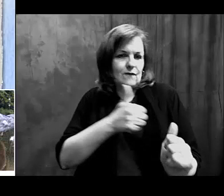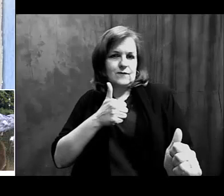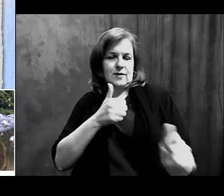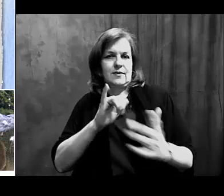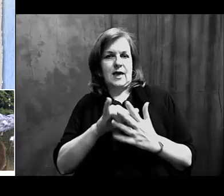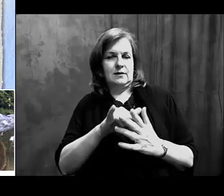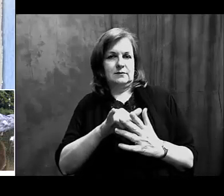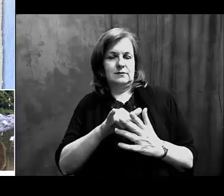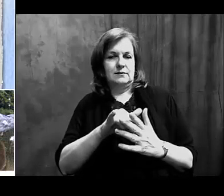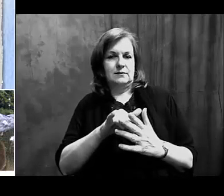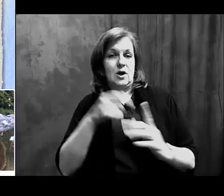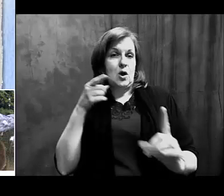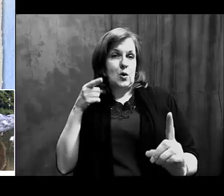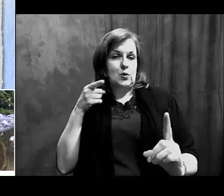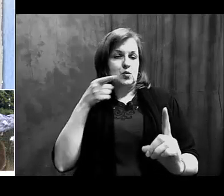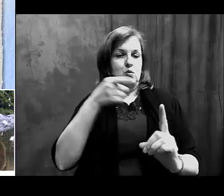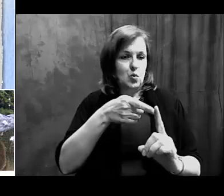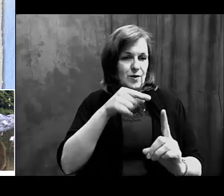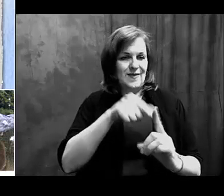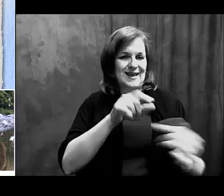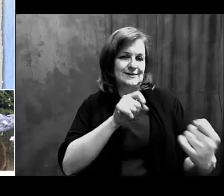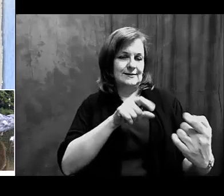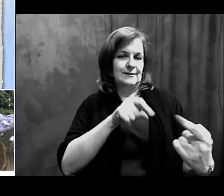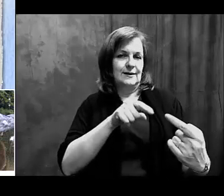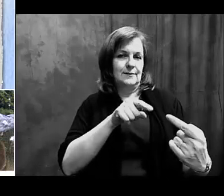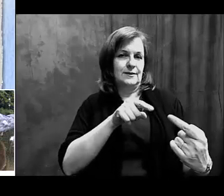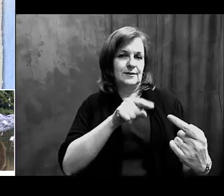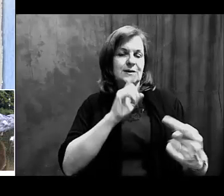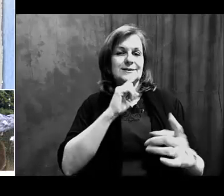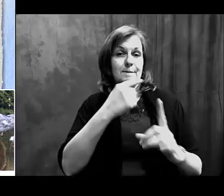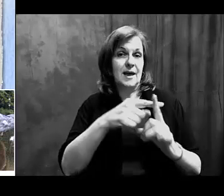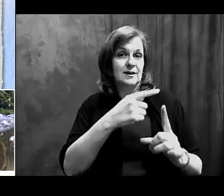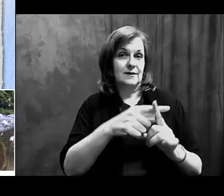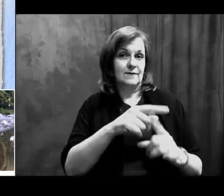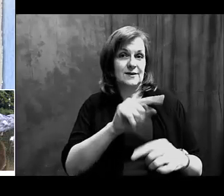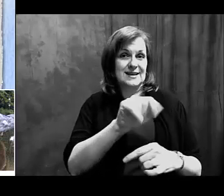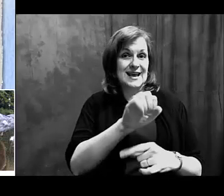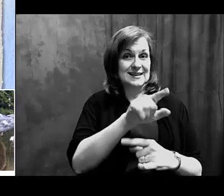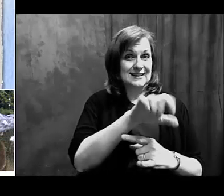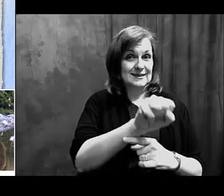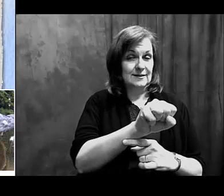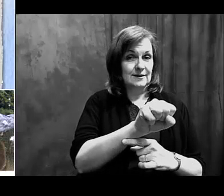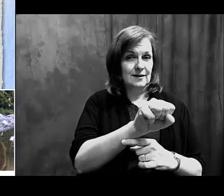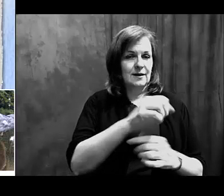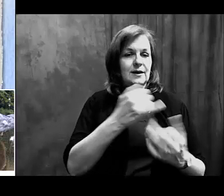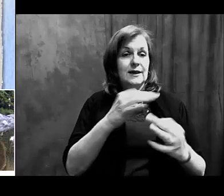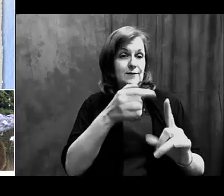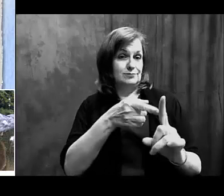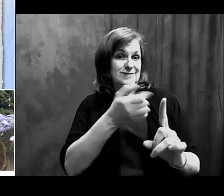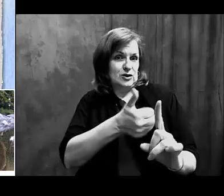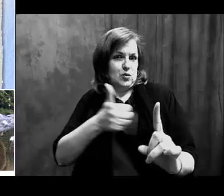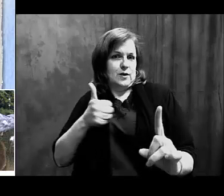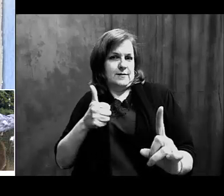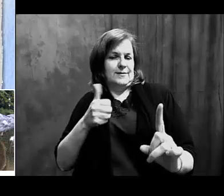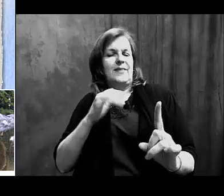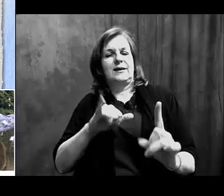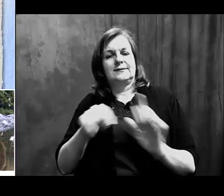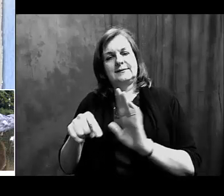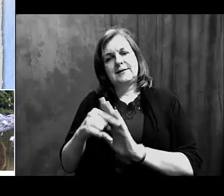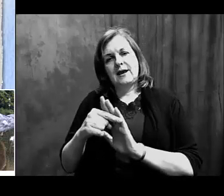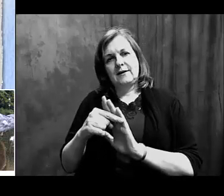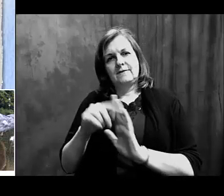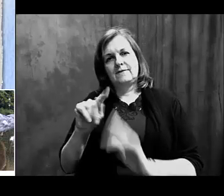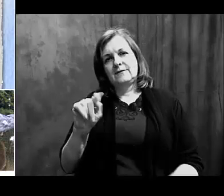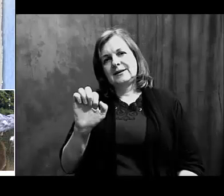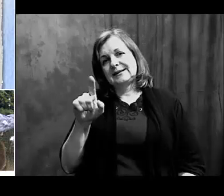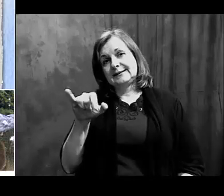so toward the taxis or toward the stimulus would be positive, away from it, negative. And the whole idea